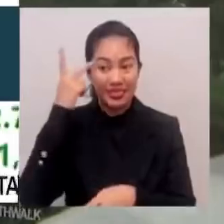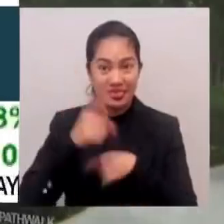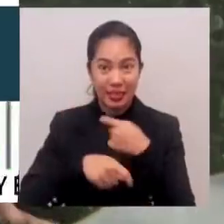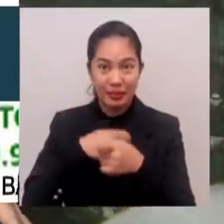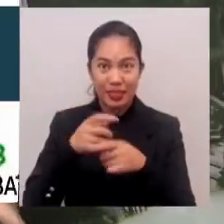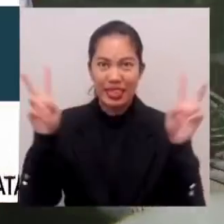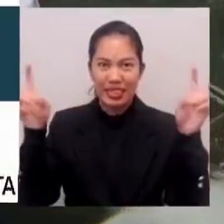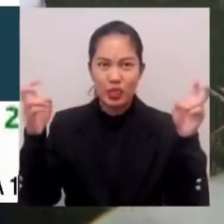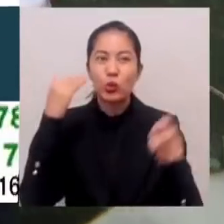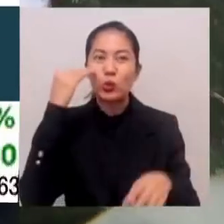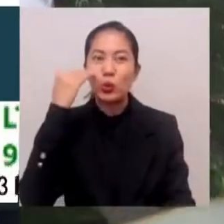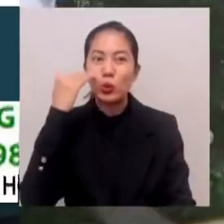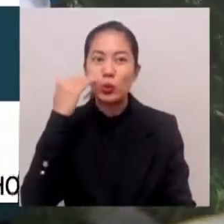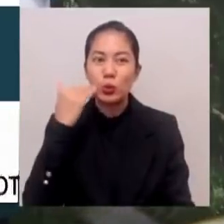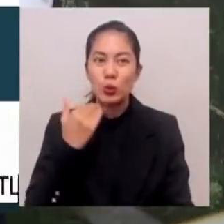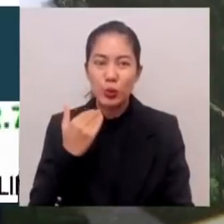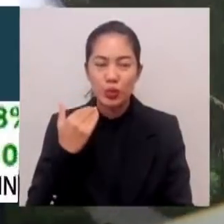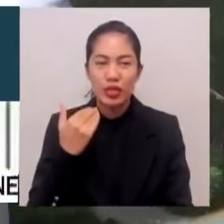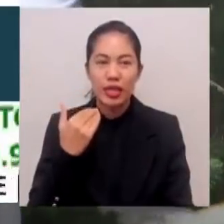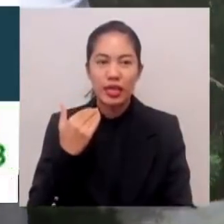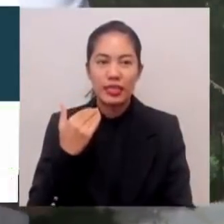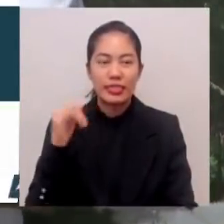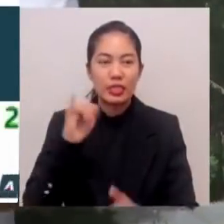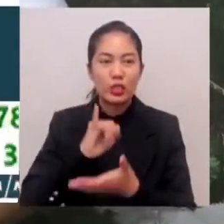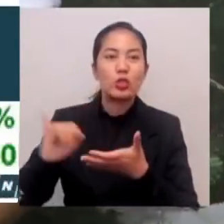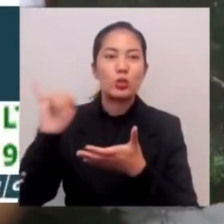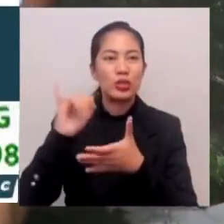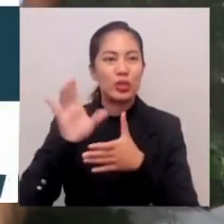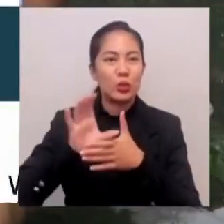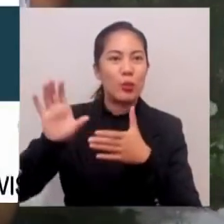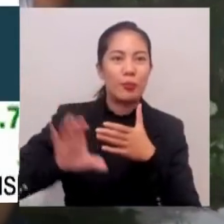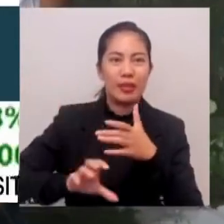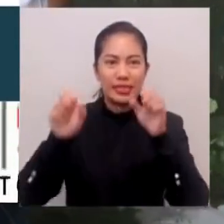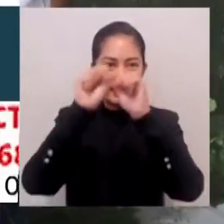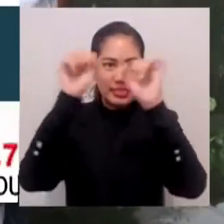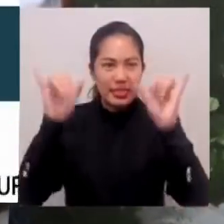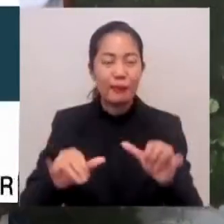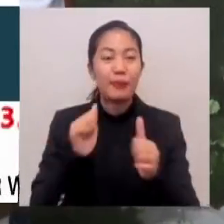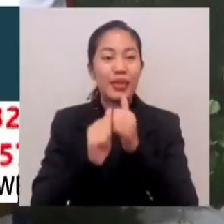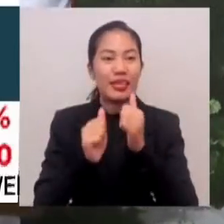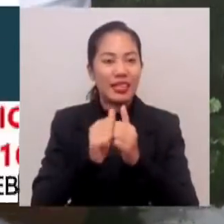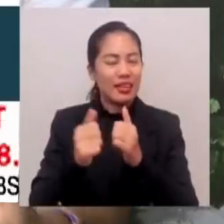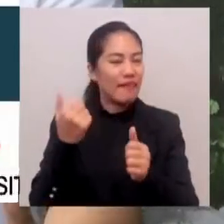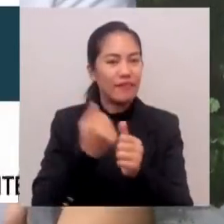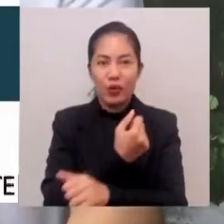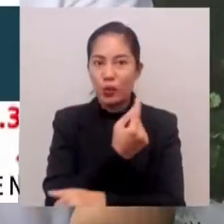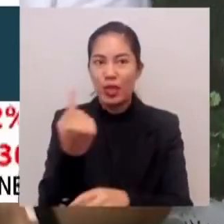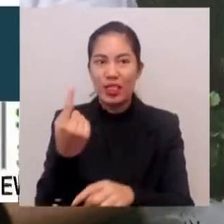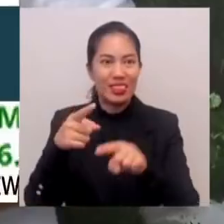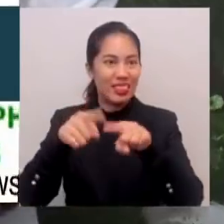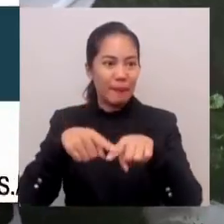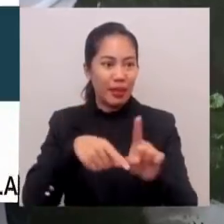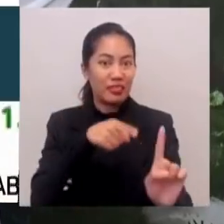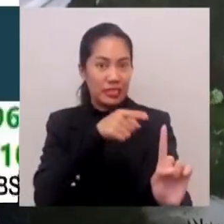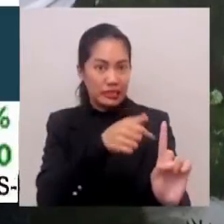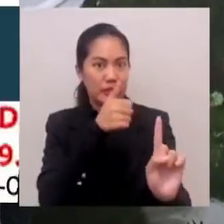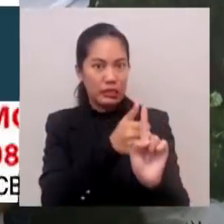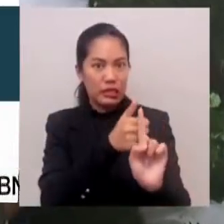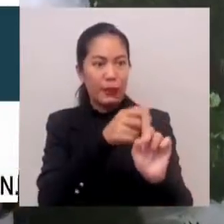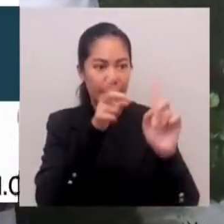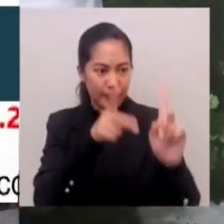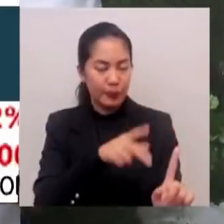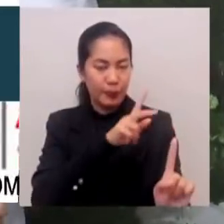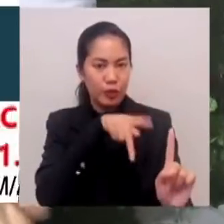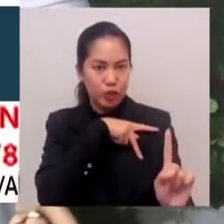lacking an institutional kind of system, everything depends on the personality. So it's bound to happen.